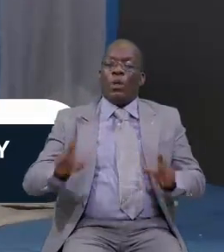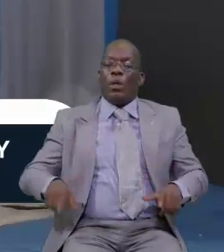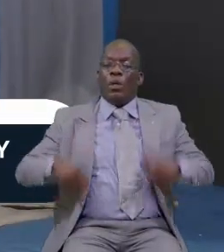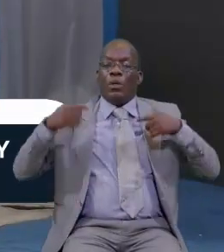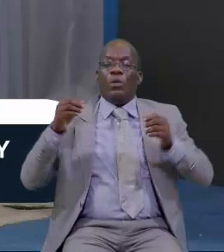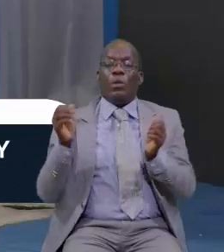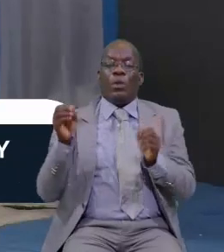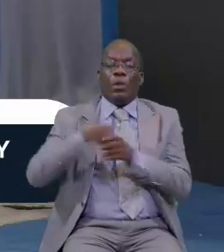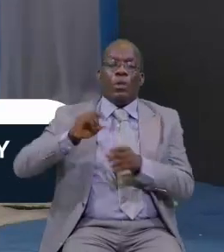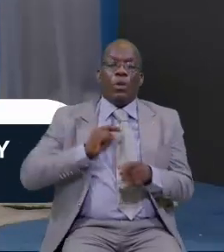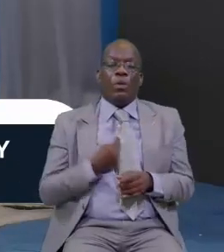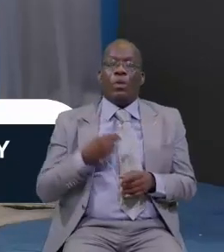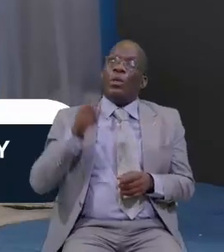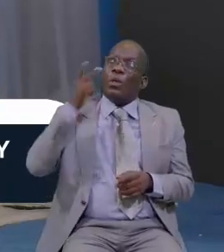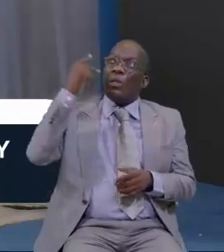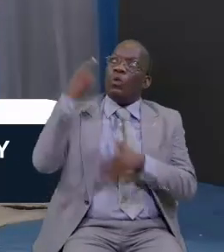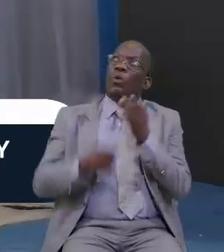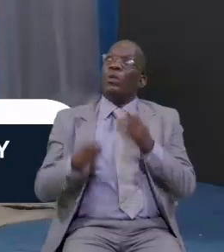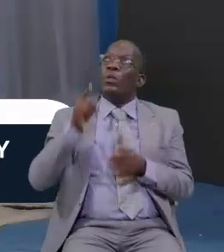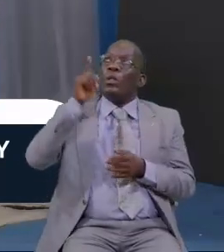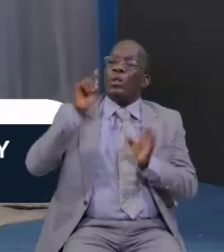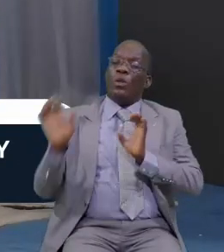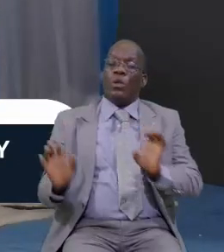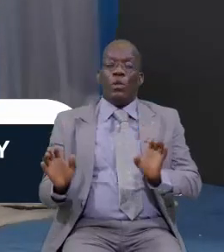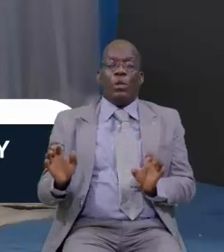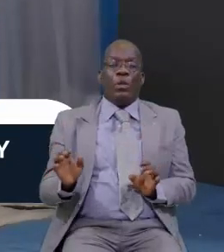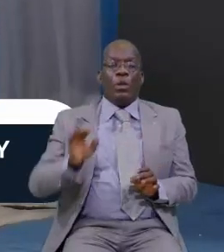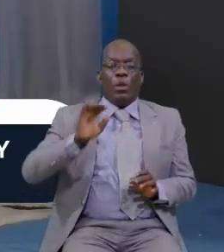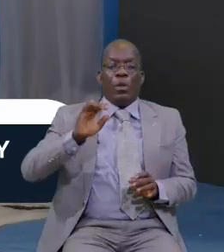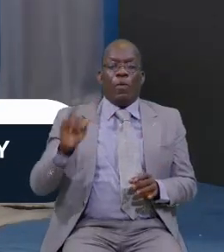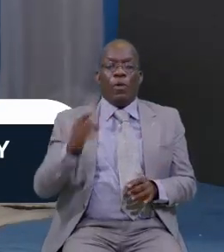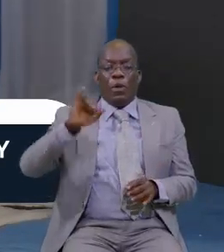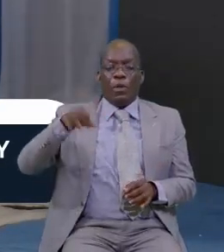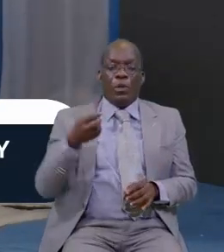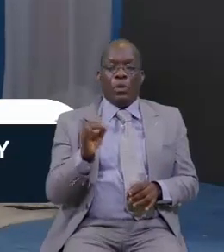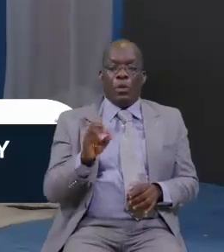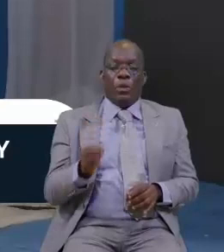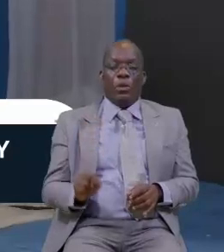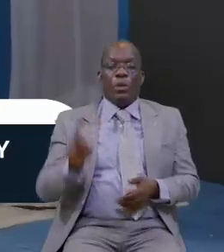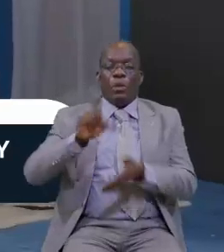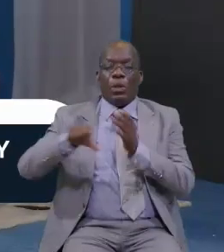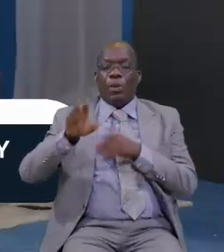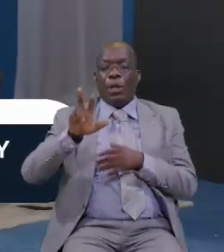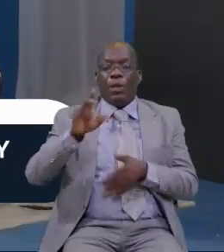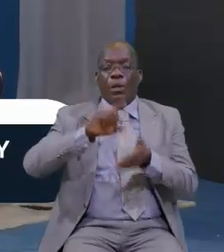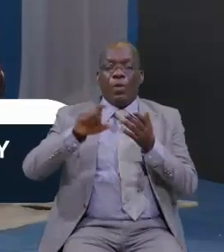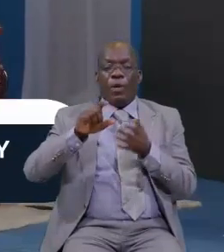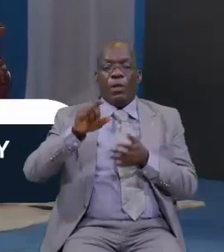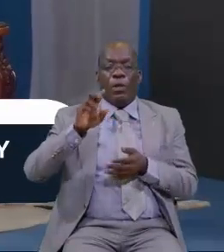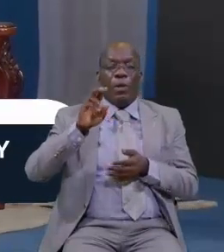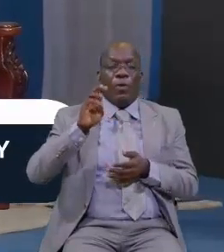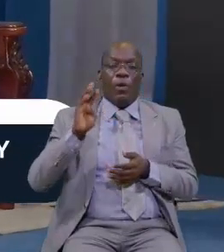1 John chapter 3, verse 5. And you know that he was manifested to